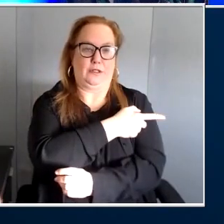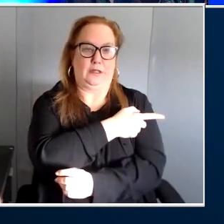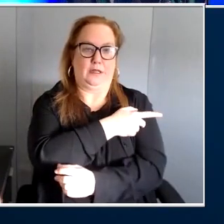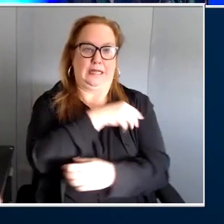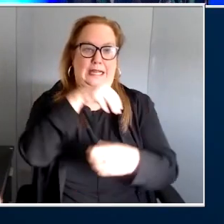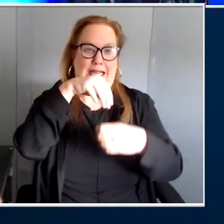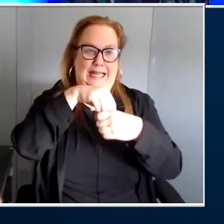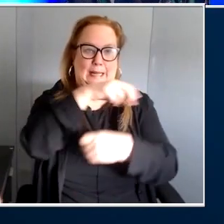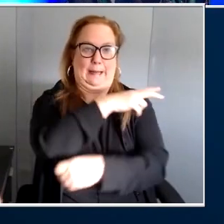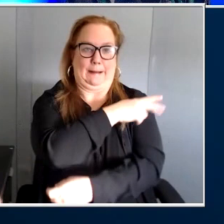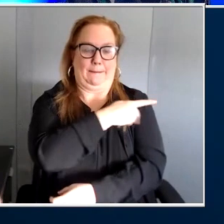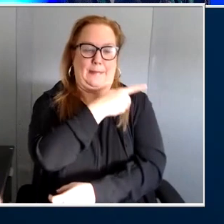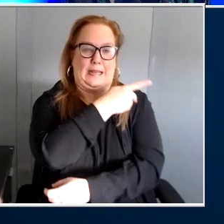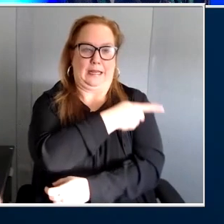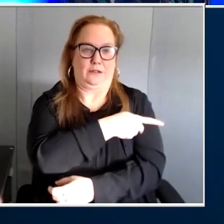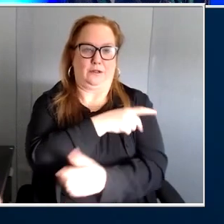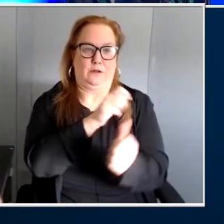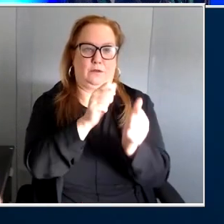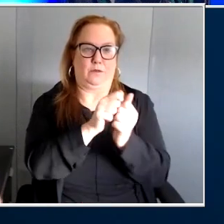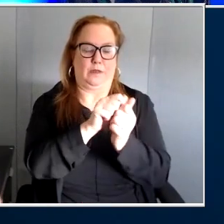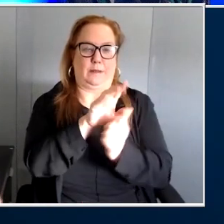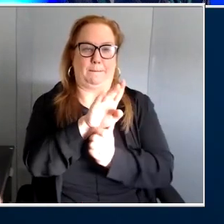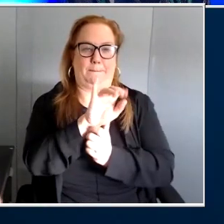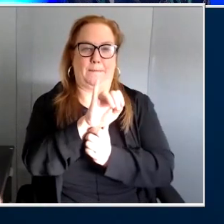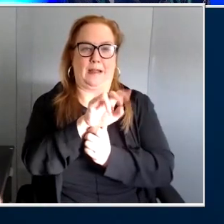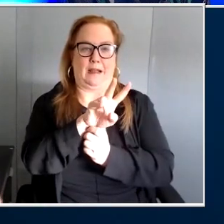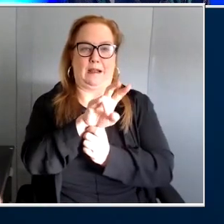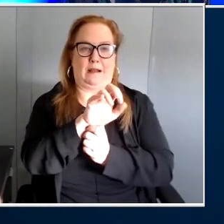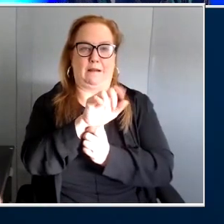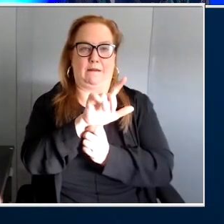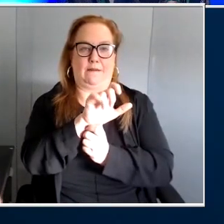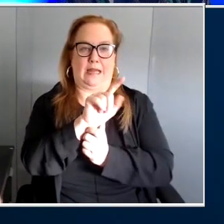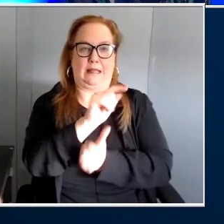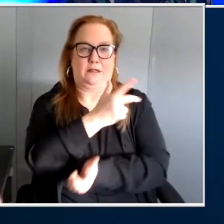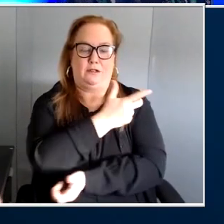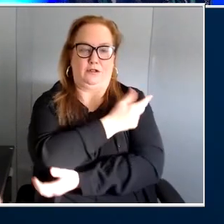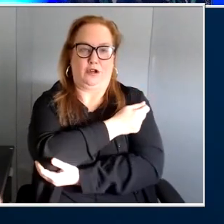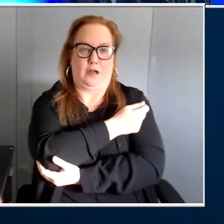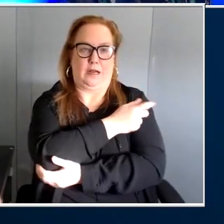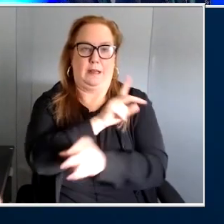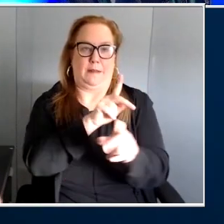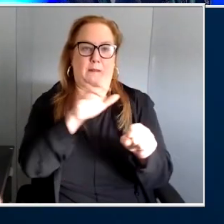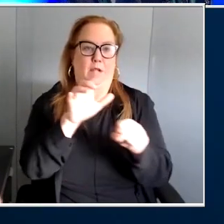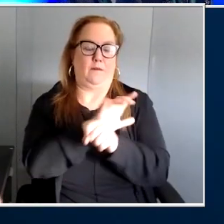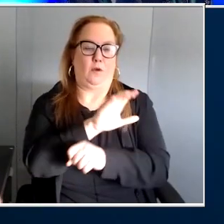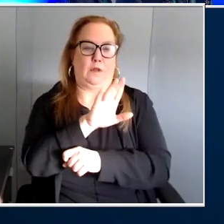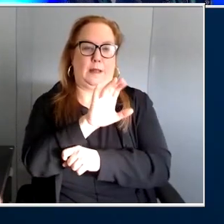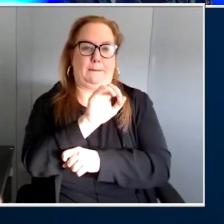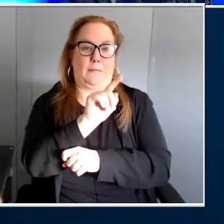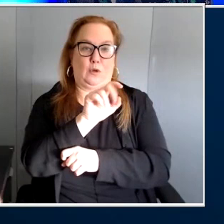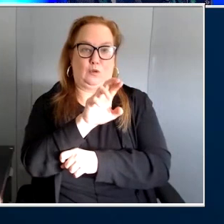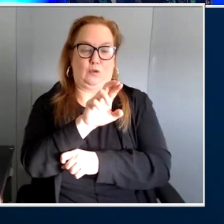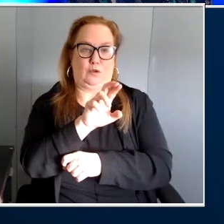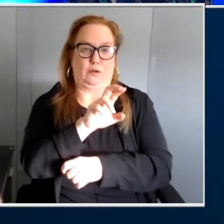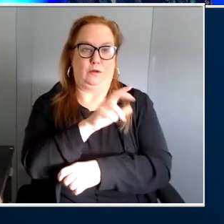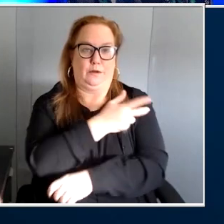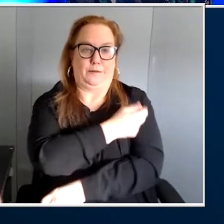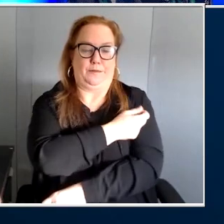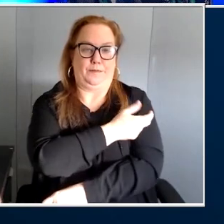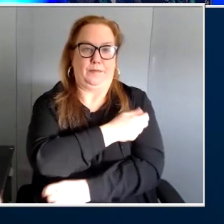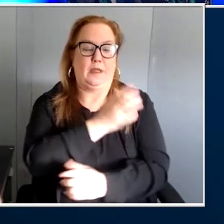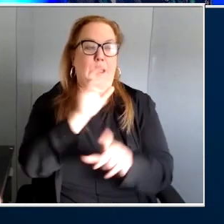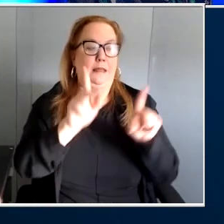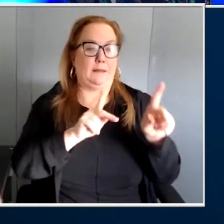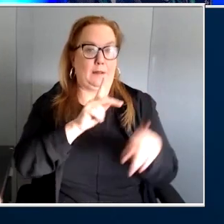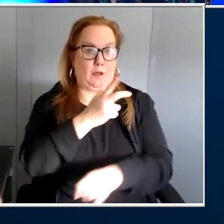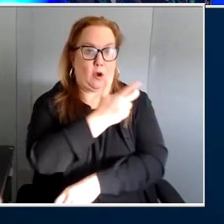inpatient with the bivalent shot, people who are fully boosted. Yeah, we know that the folks who are